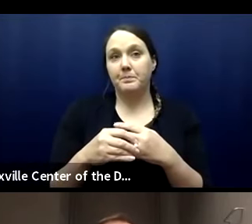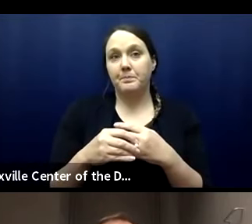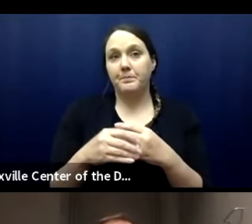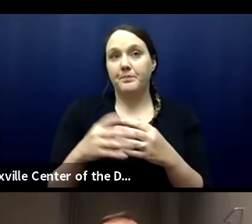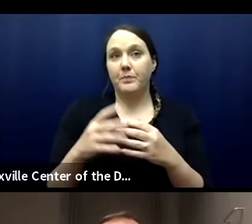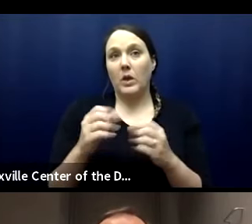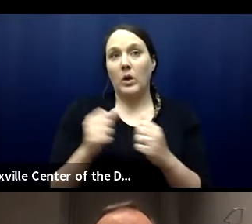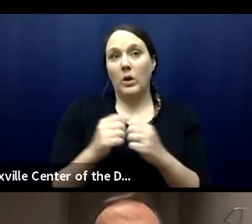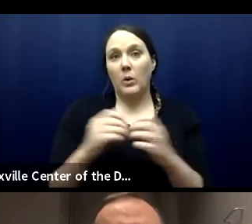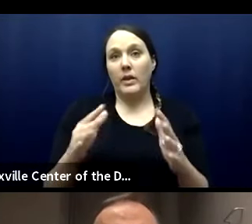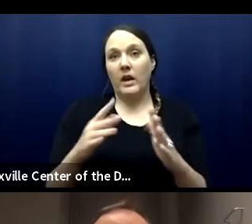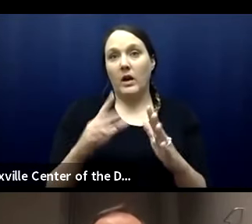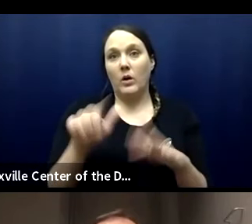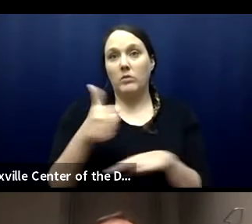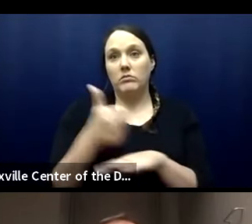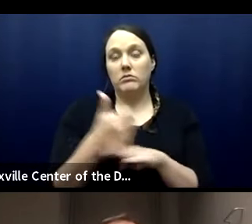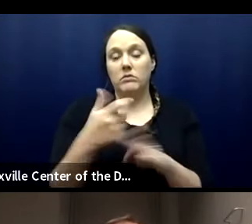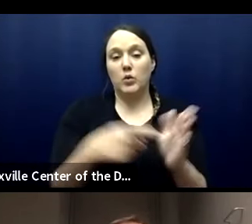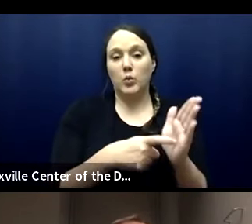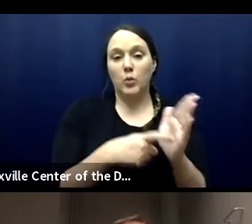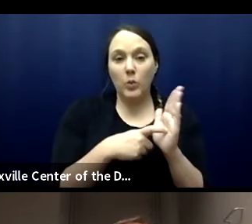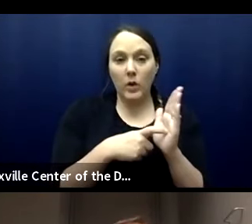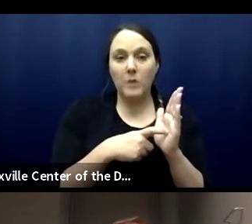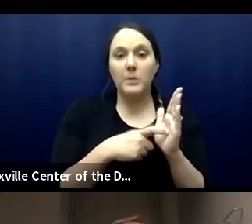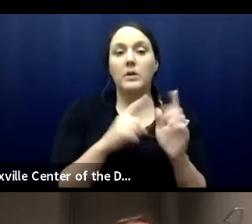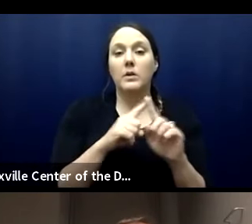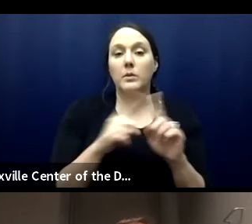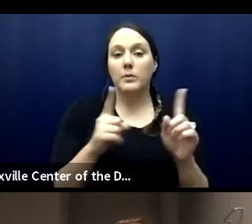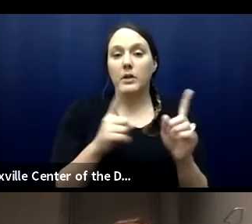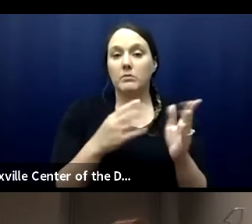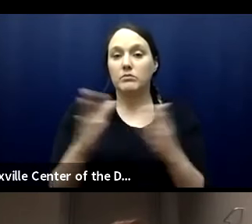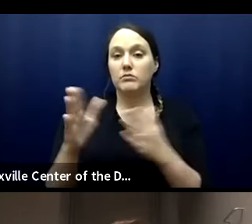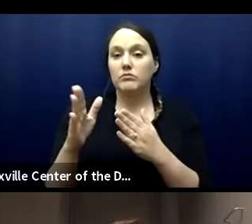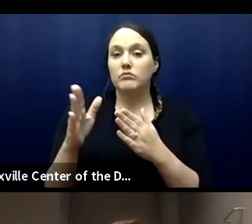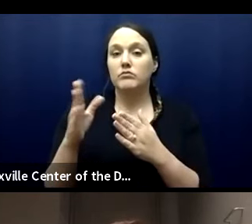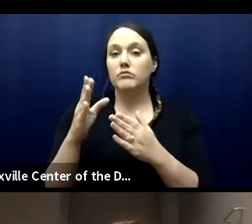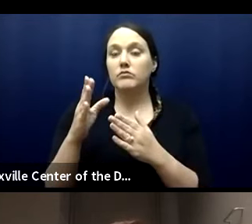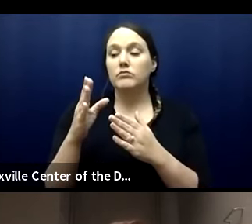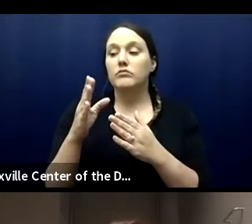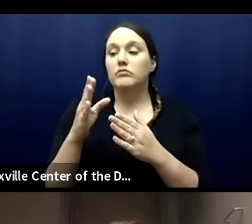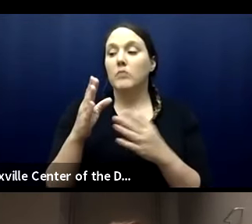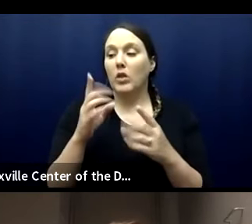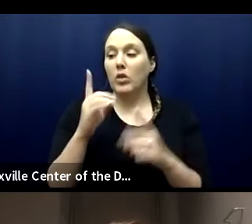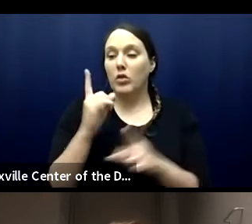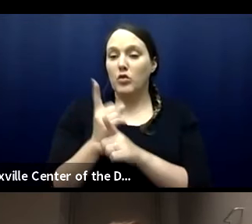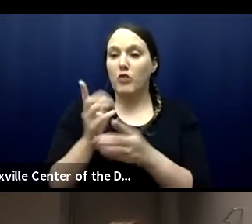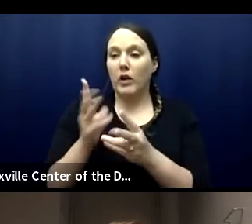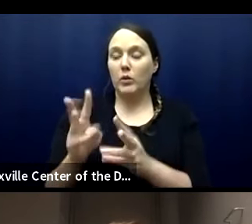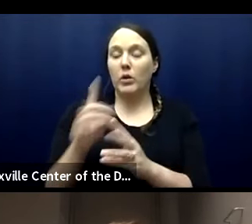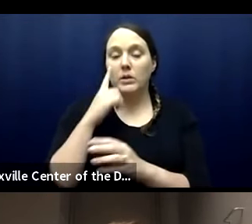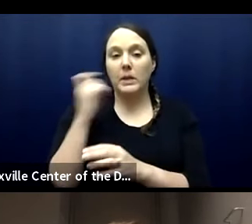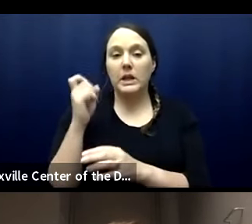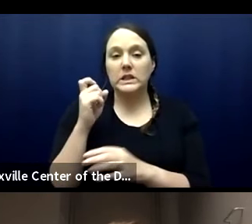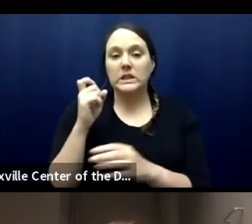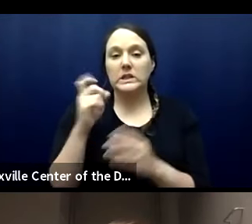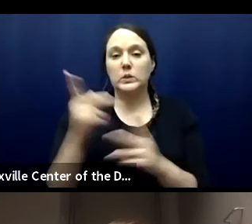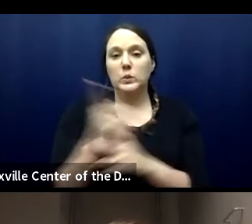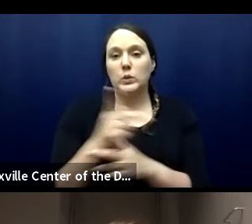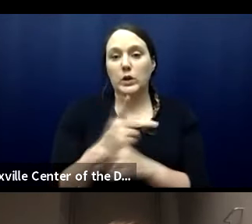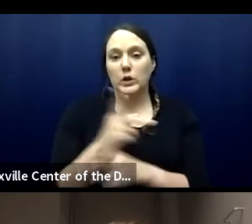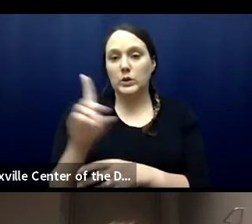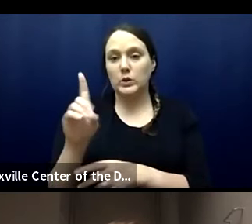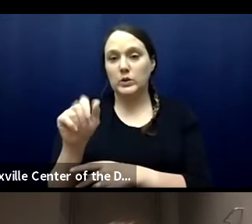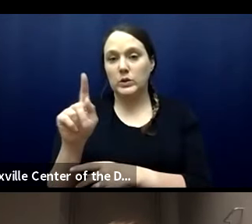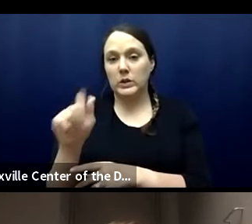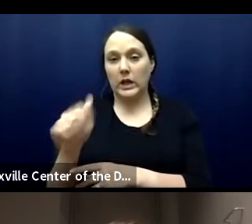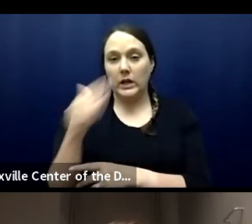being a regulation, a move in the right direction given worsened data. And honestly, I don't know whether